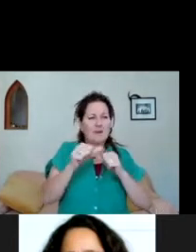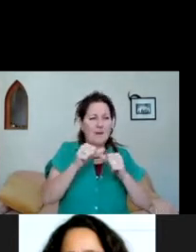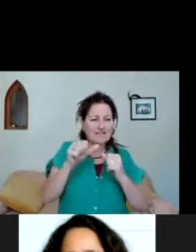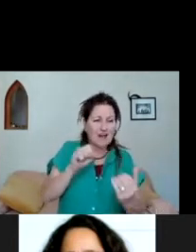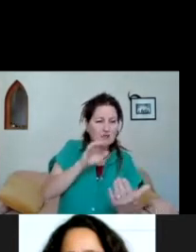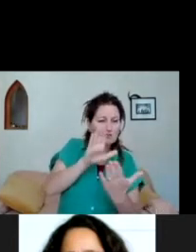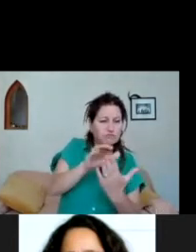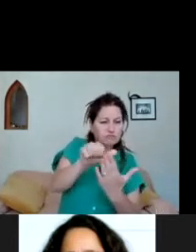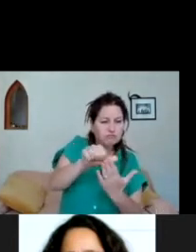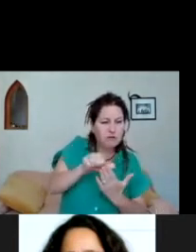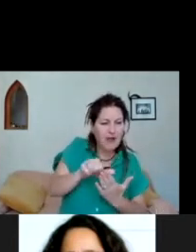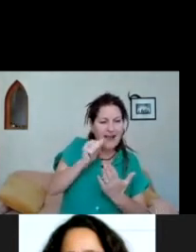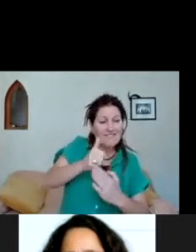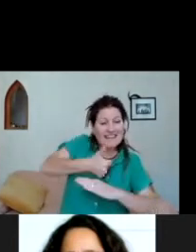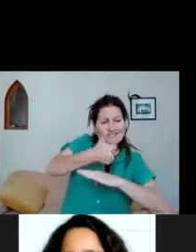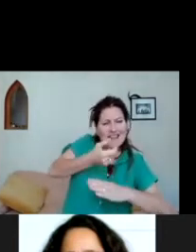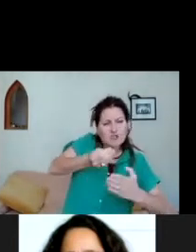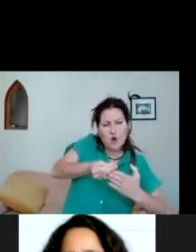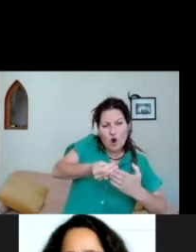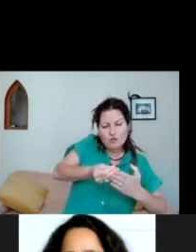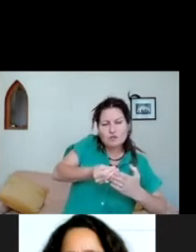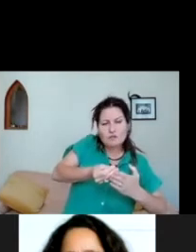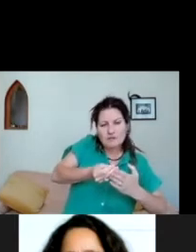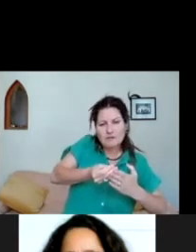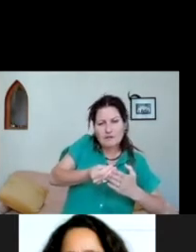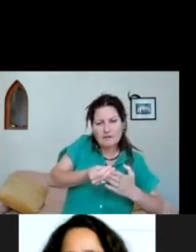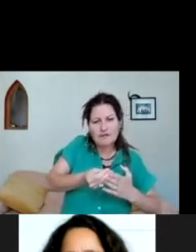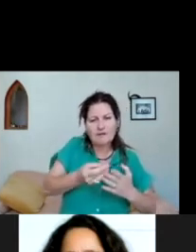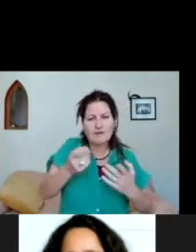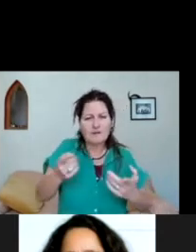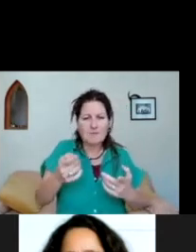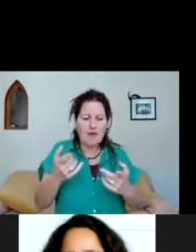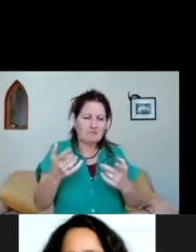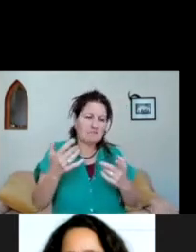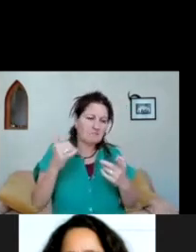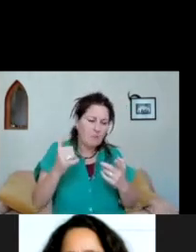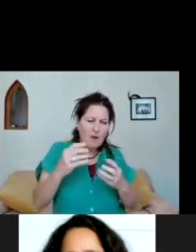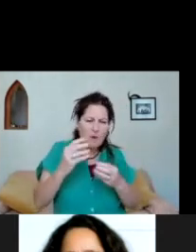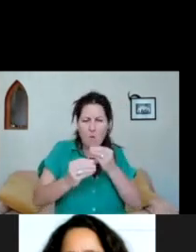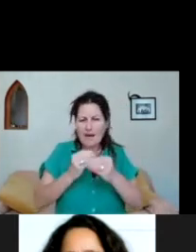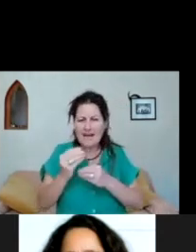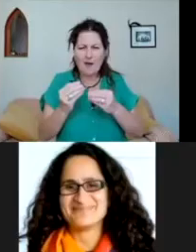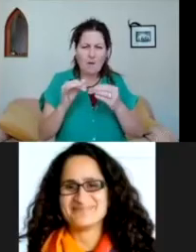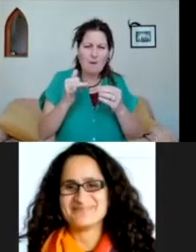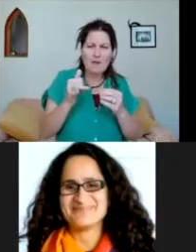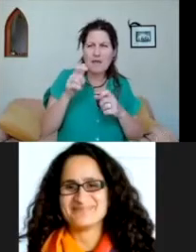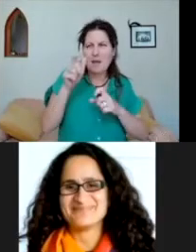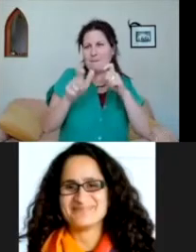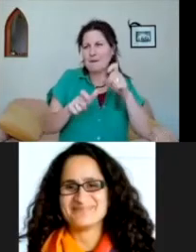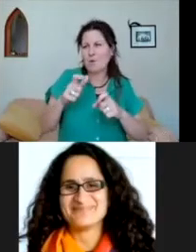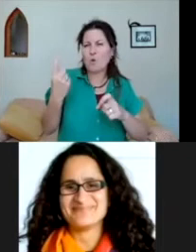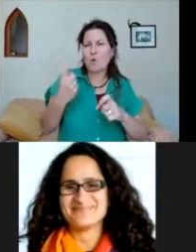issues, particularly if, you know, people want to showcase their work in shop windows or that kind of thing. That would need to be a kind